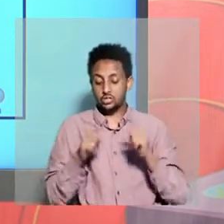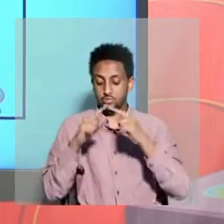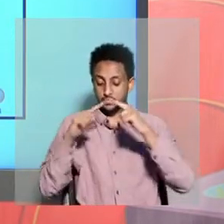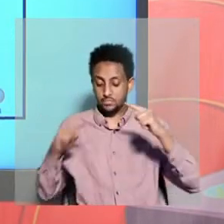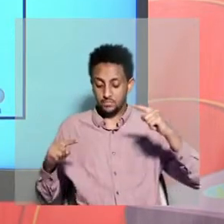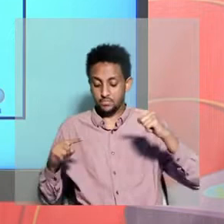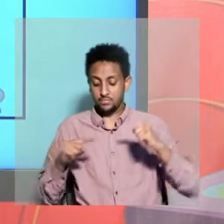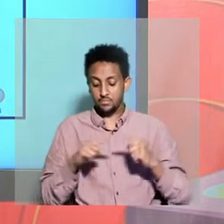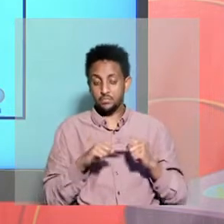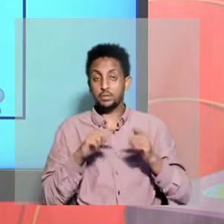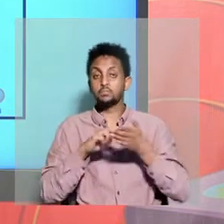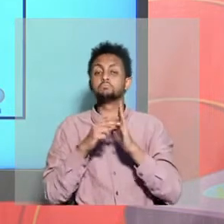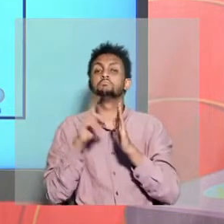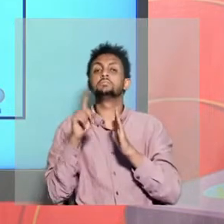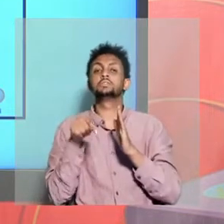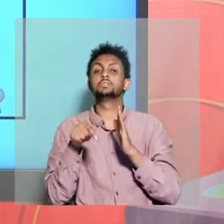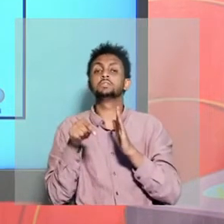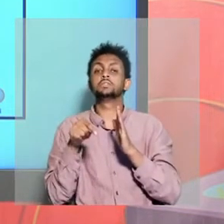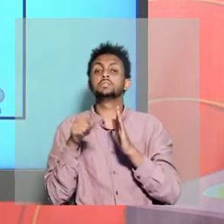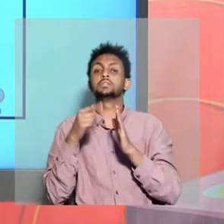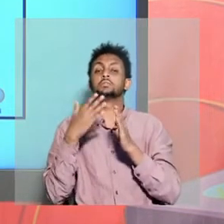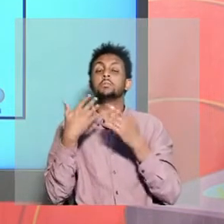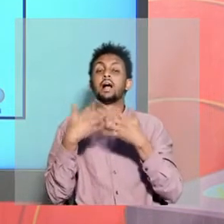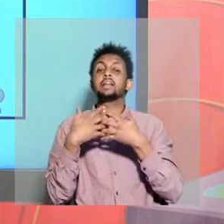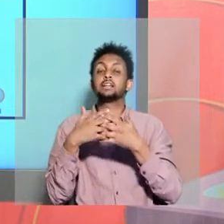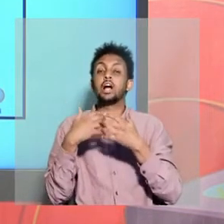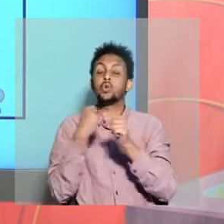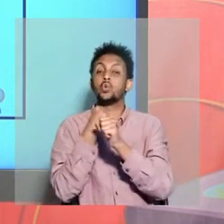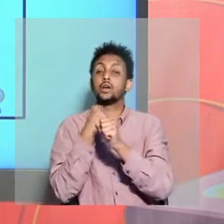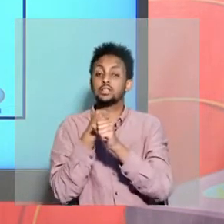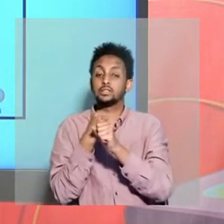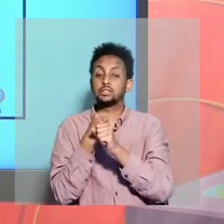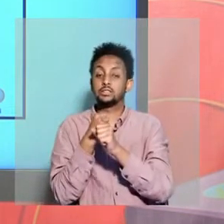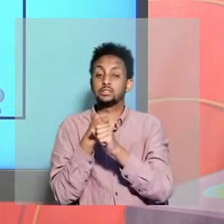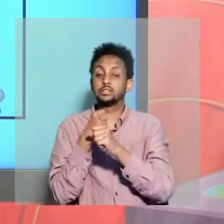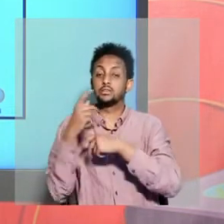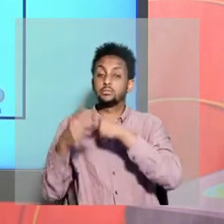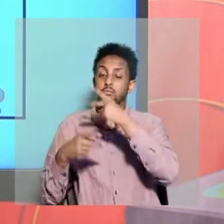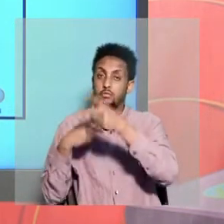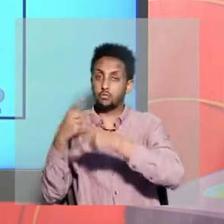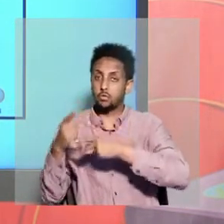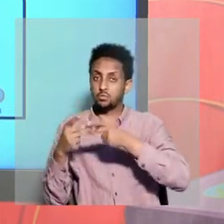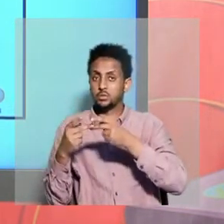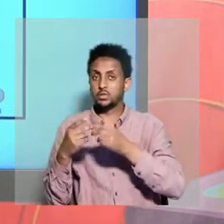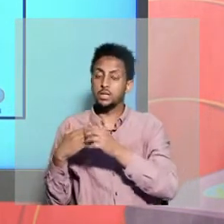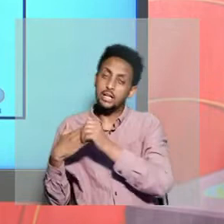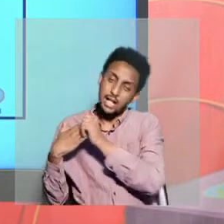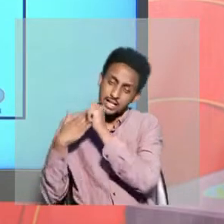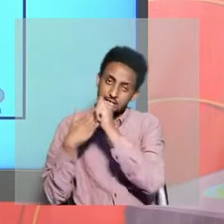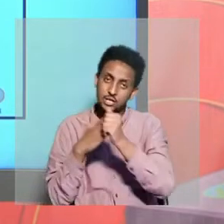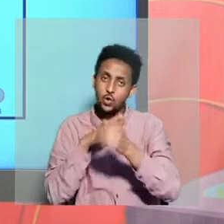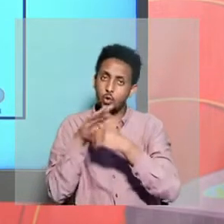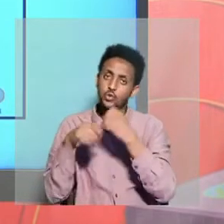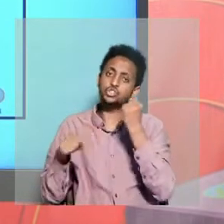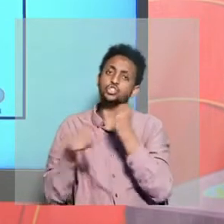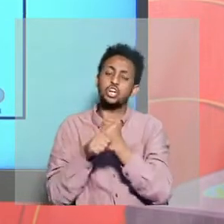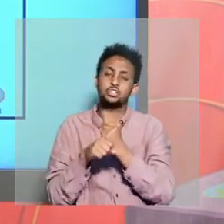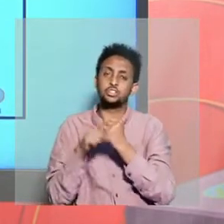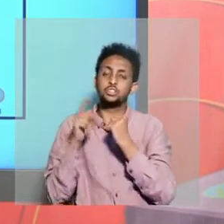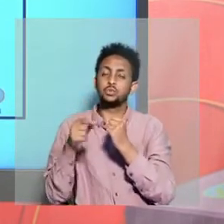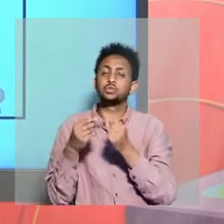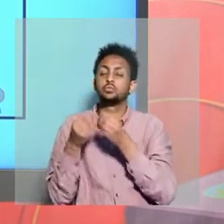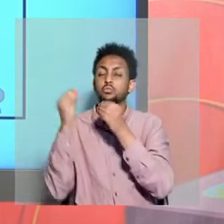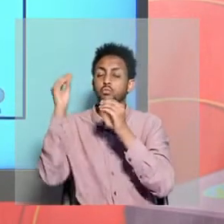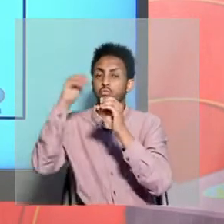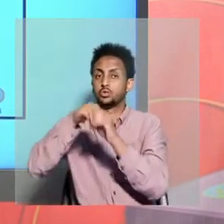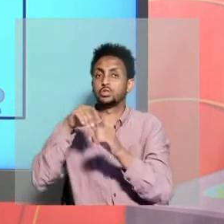here, meaning that there is a mechanical work performed to gather all those charges and put them